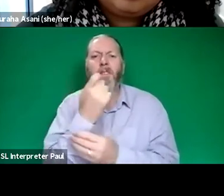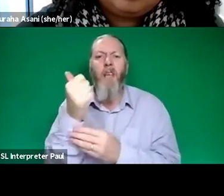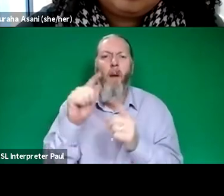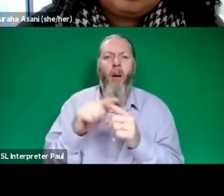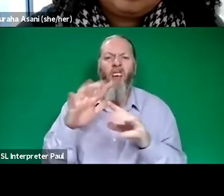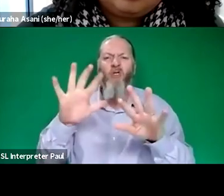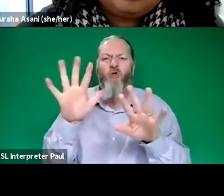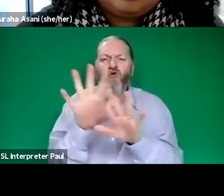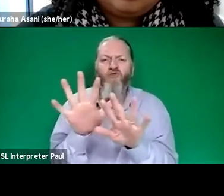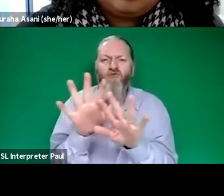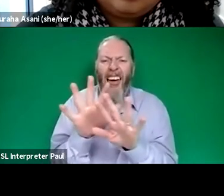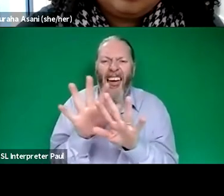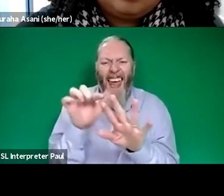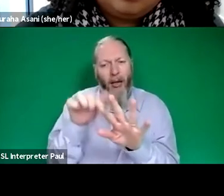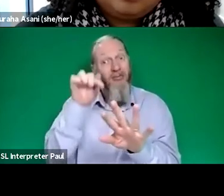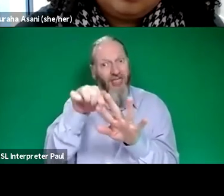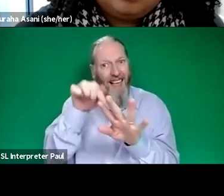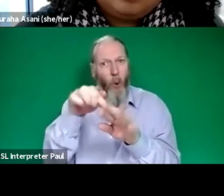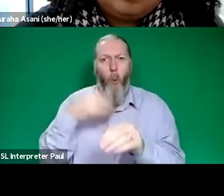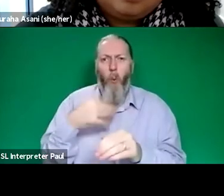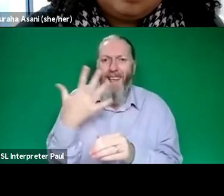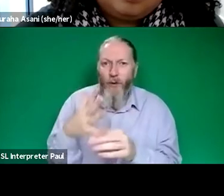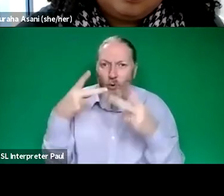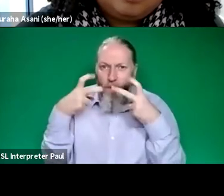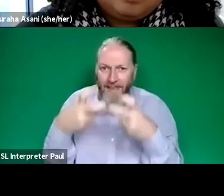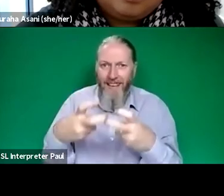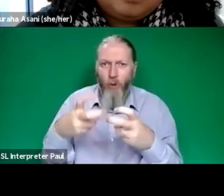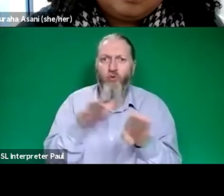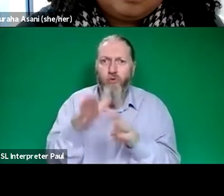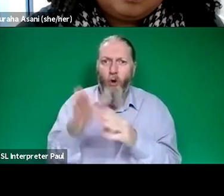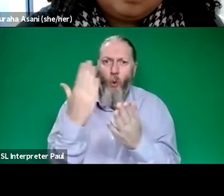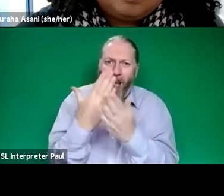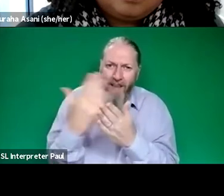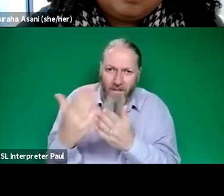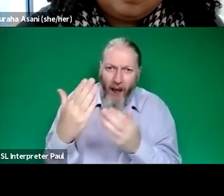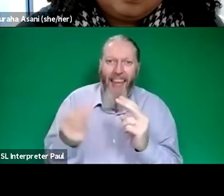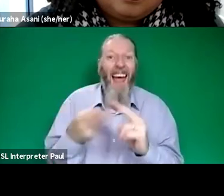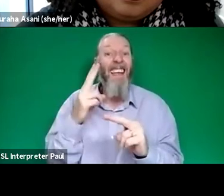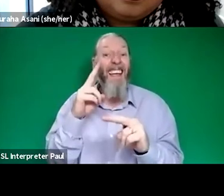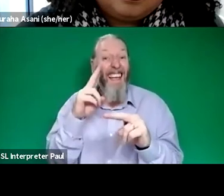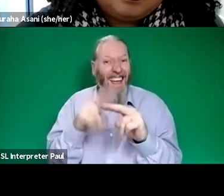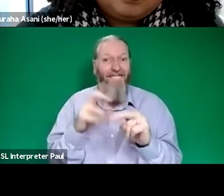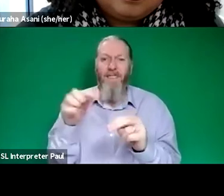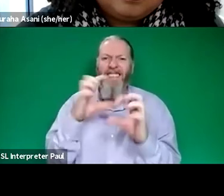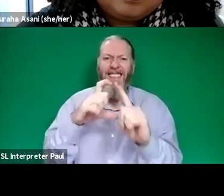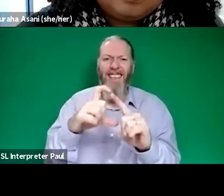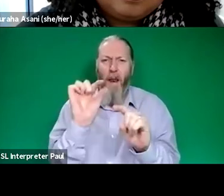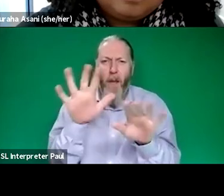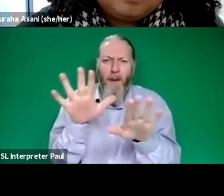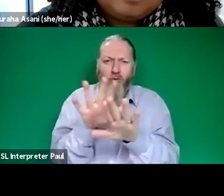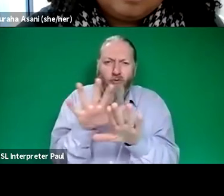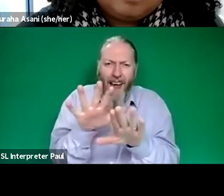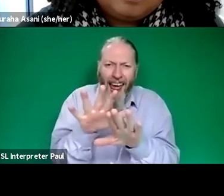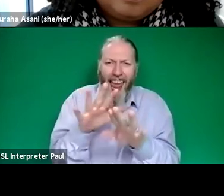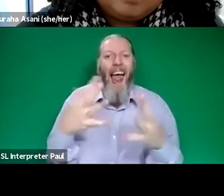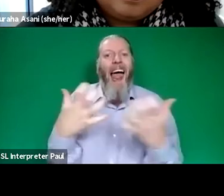them out and know what was grey and what's not and why it's grey and how we're going to manage that. Generally, you'll find me nailing manifestos to things